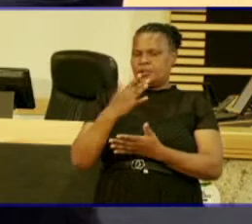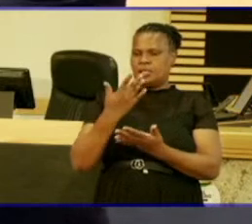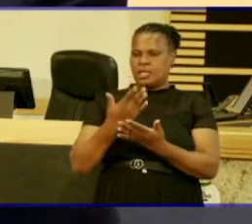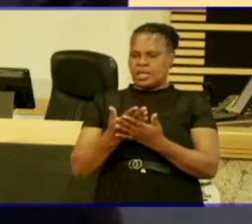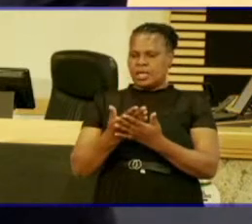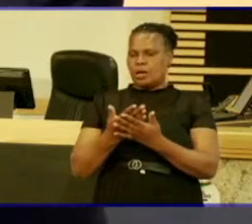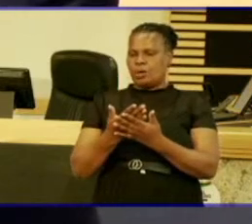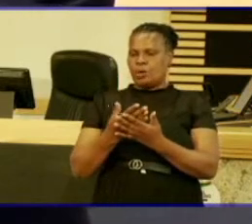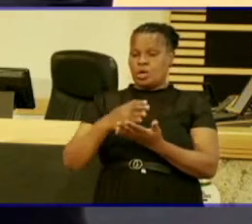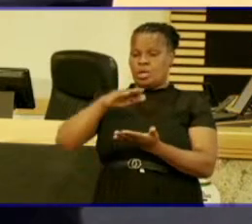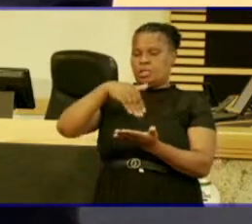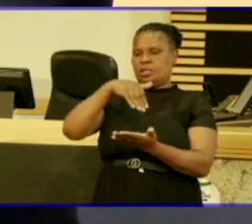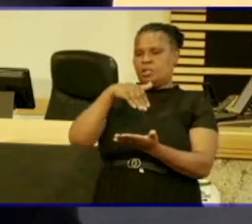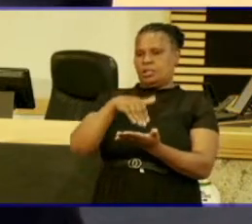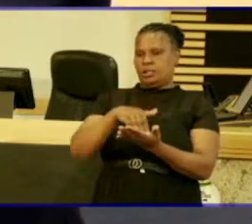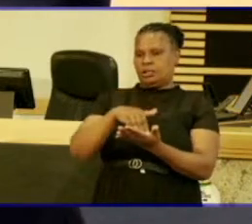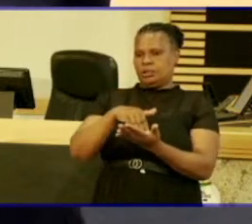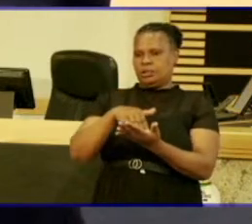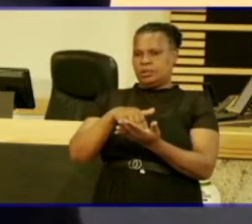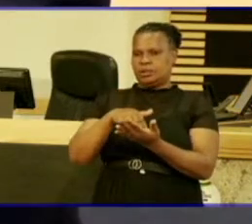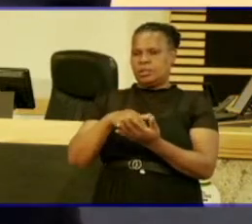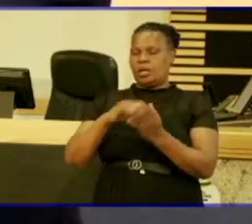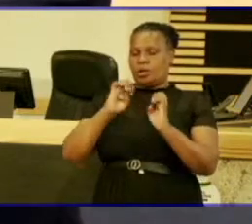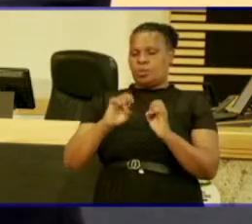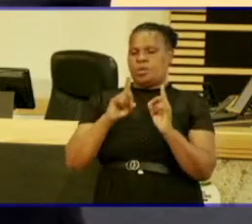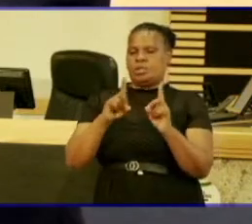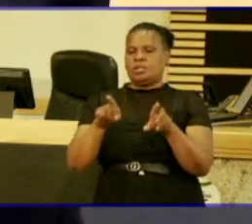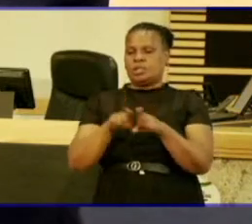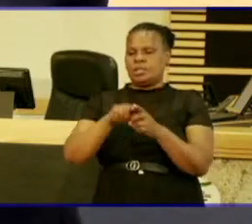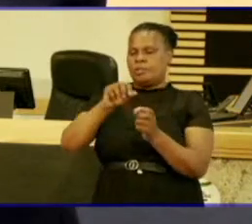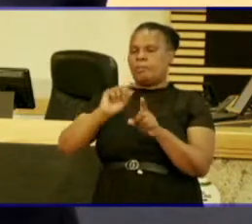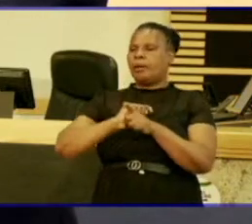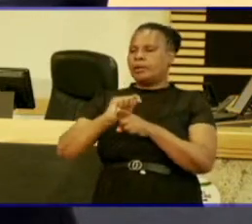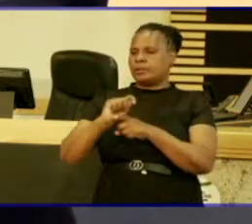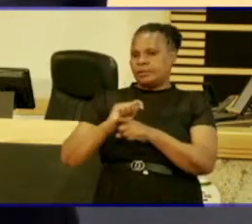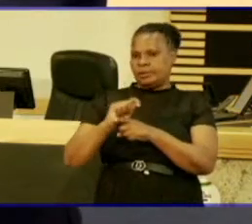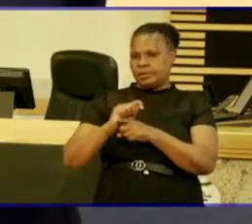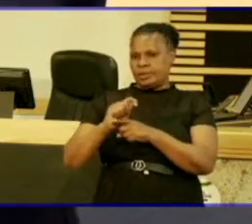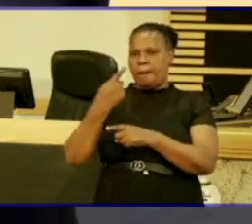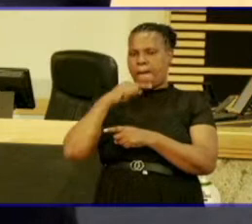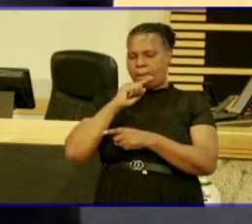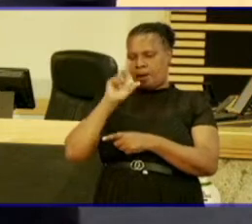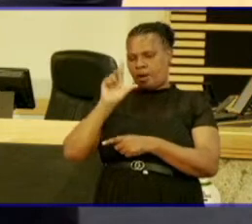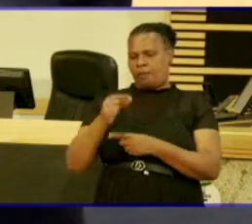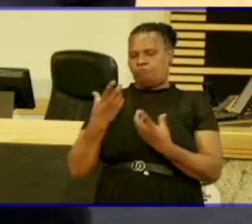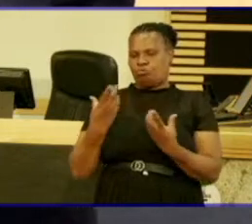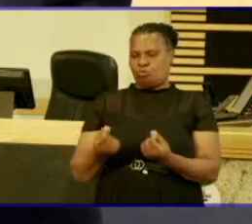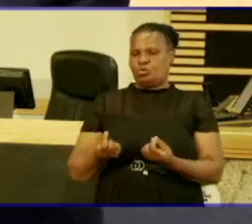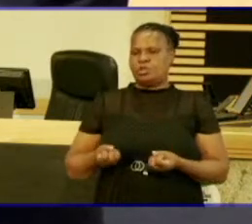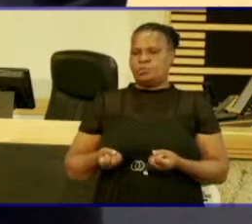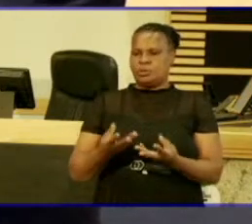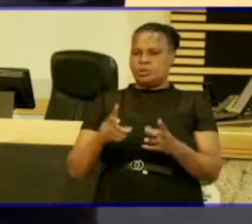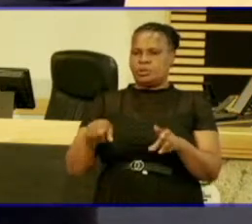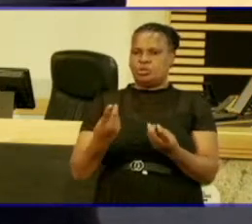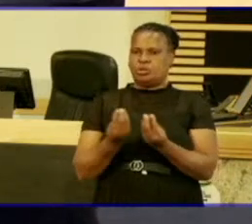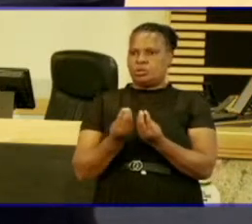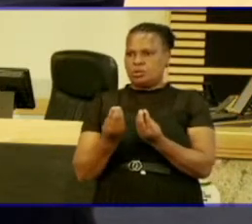training authorities, we will work to syndicate resources in order to continue to improve critical